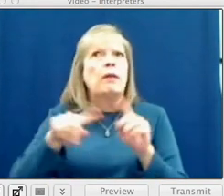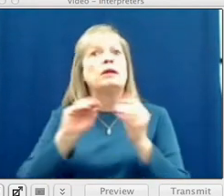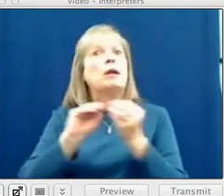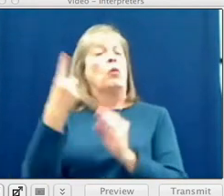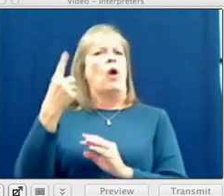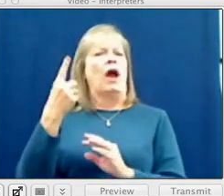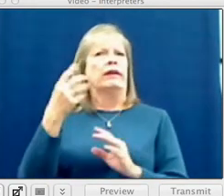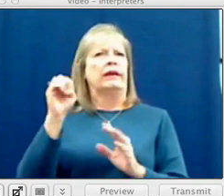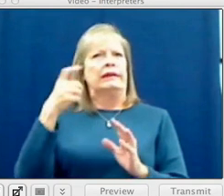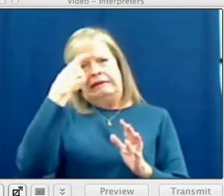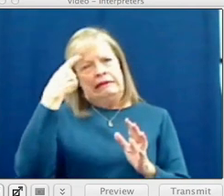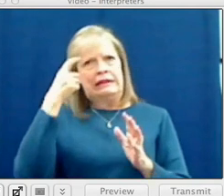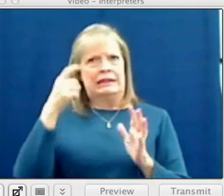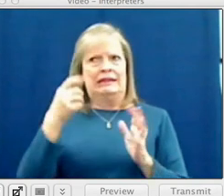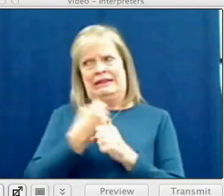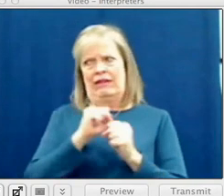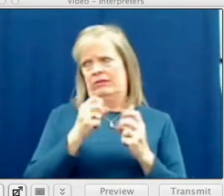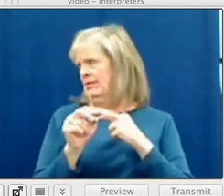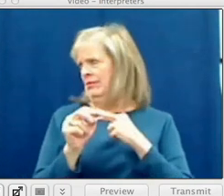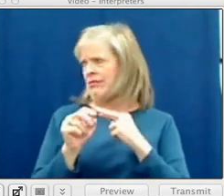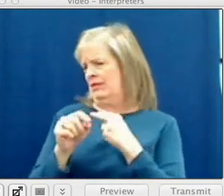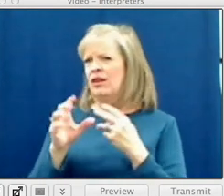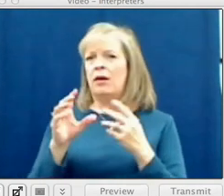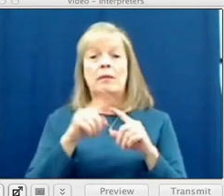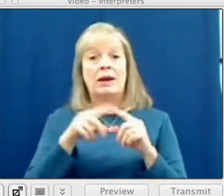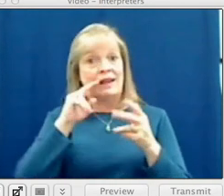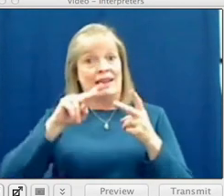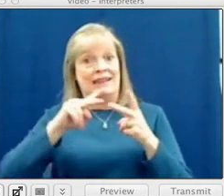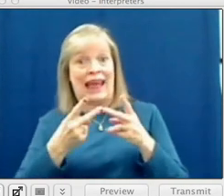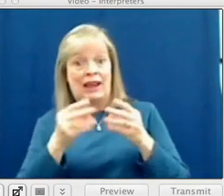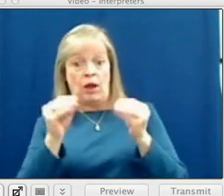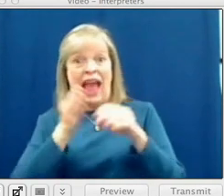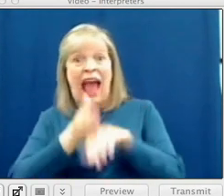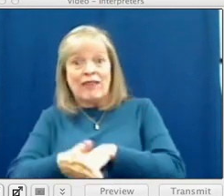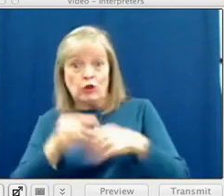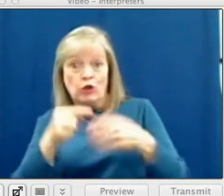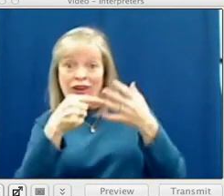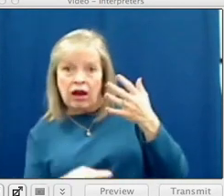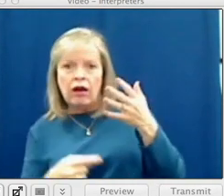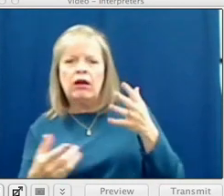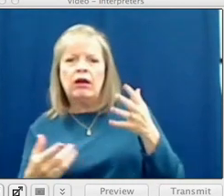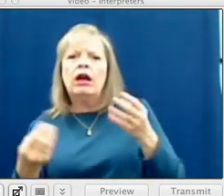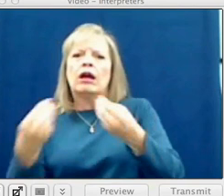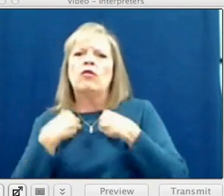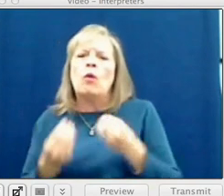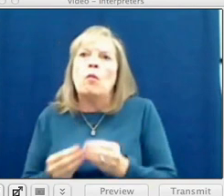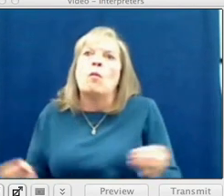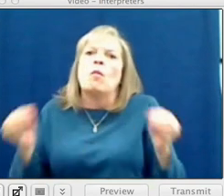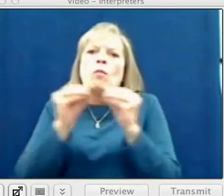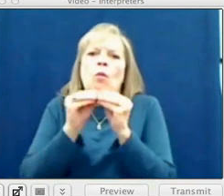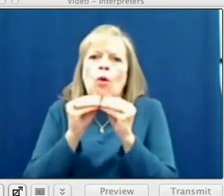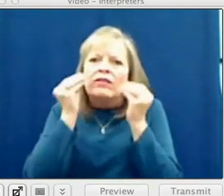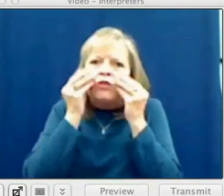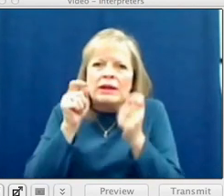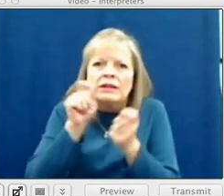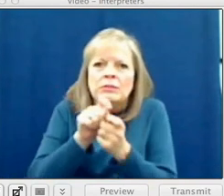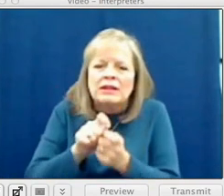how much more data here is available to us and how many different opportunities there are to talk about decisions that was